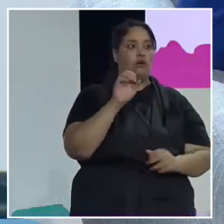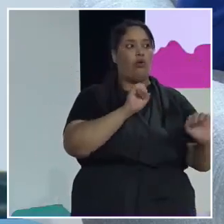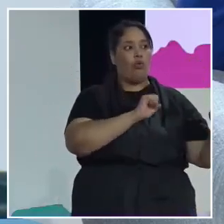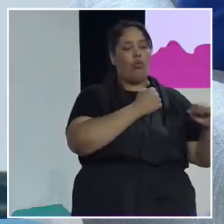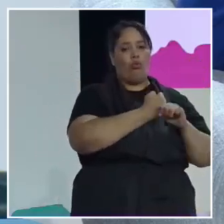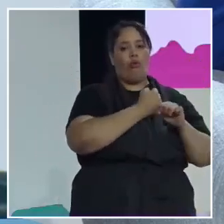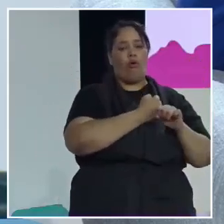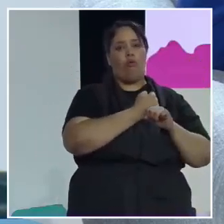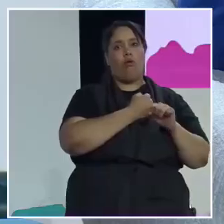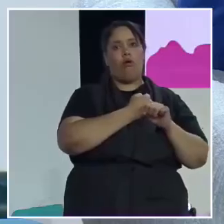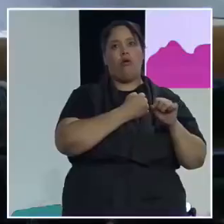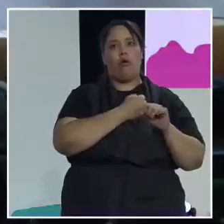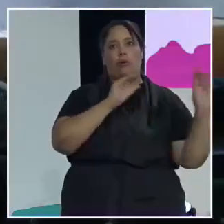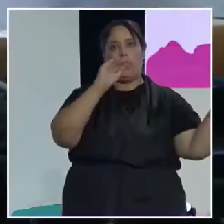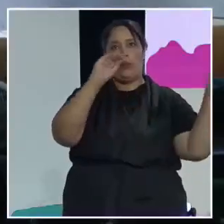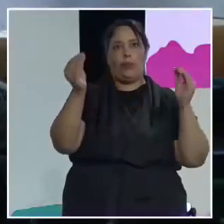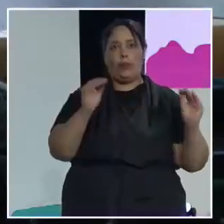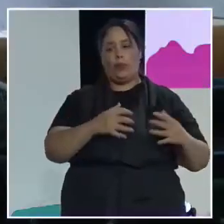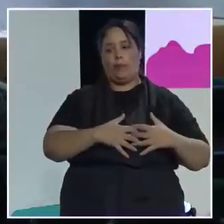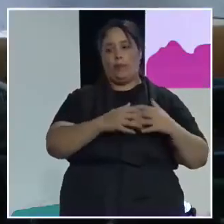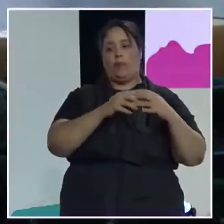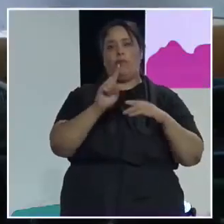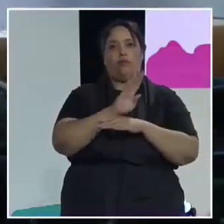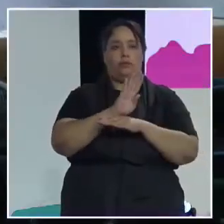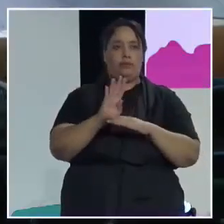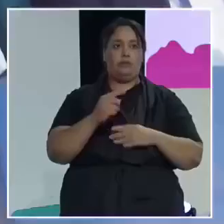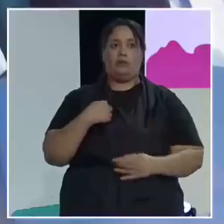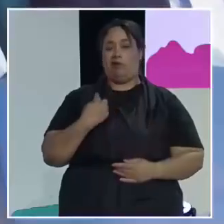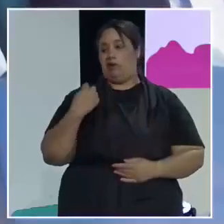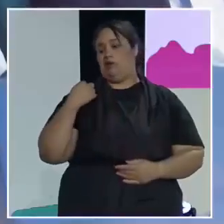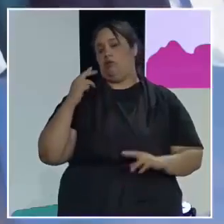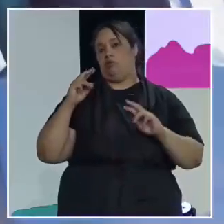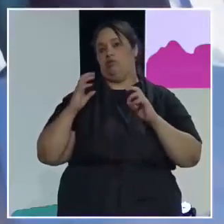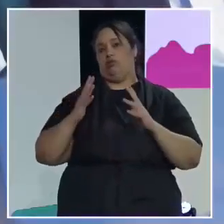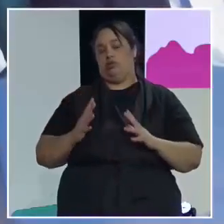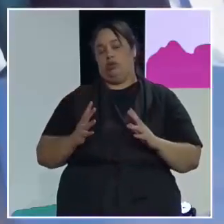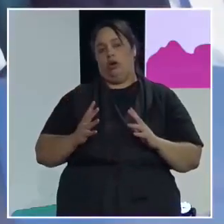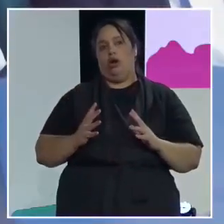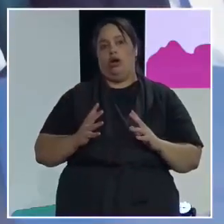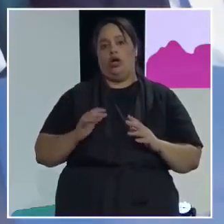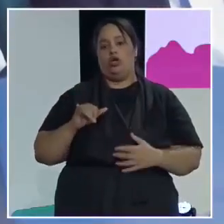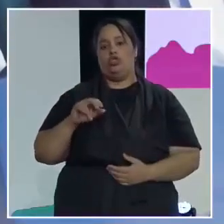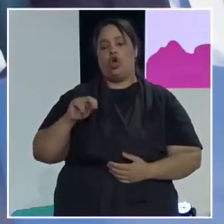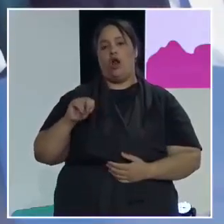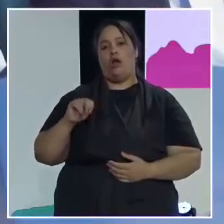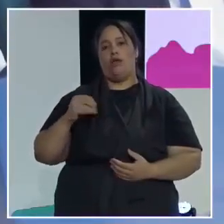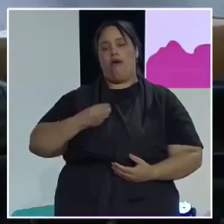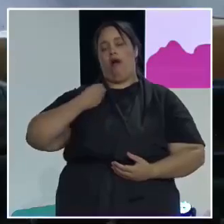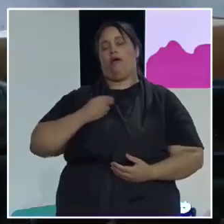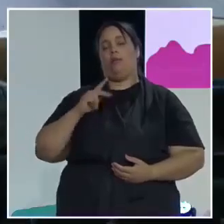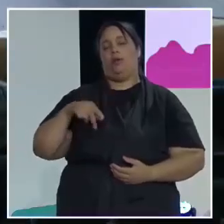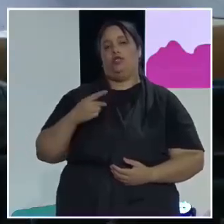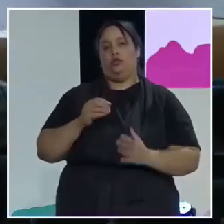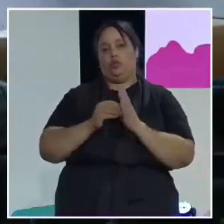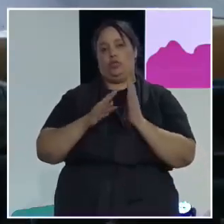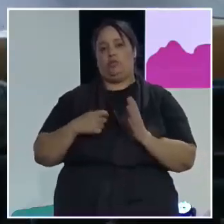work on putting this database together. When I was a researcher, a young PhD student writing about public